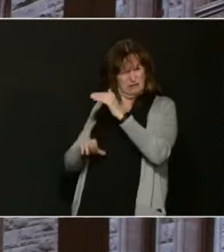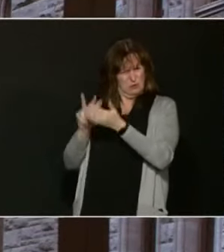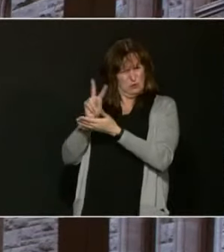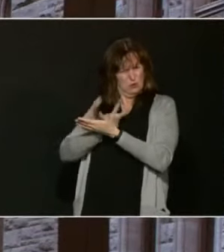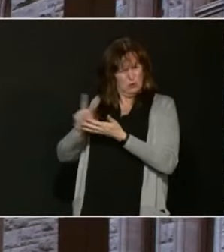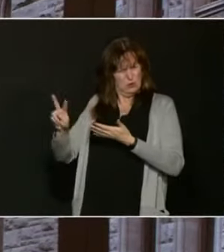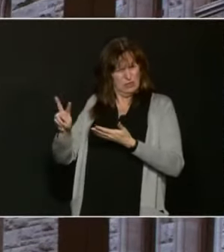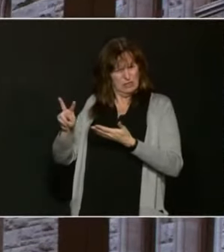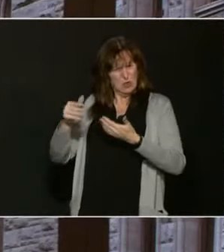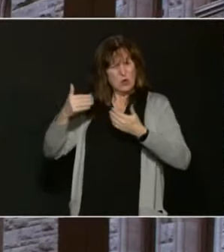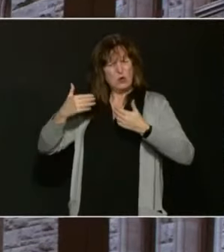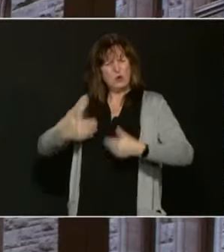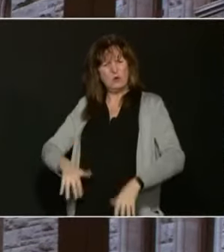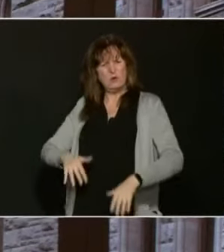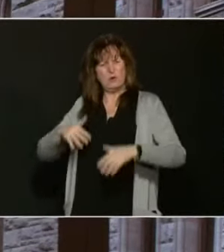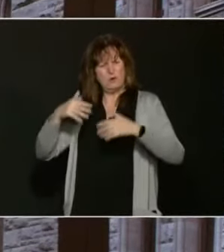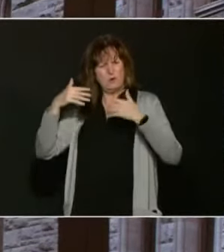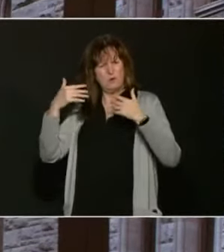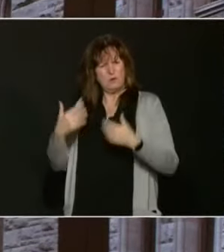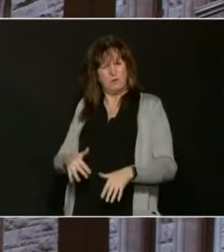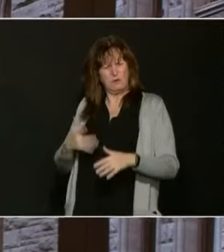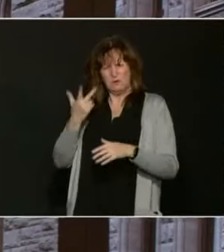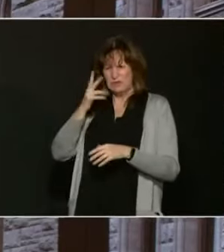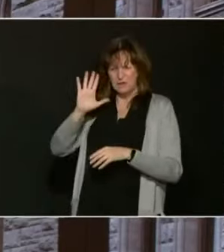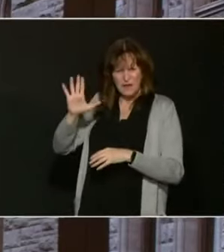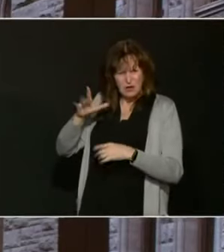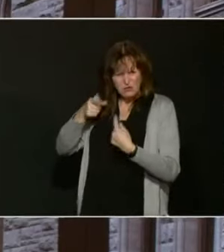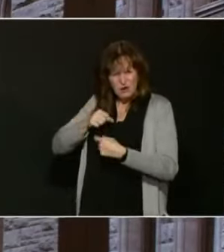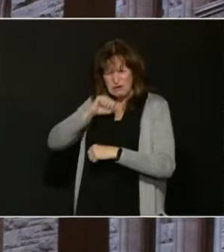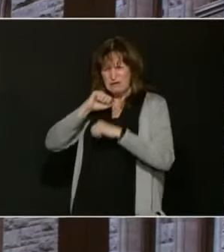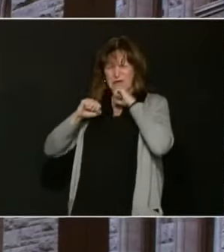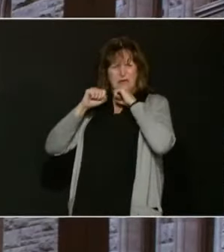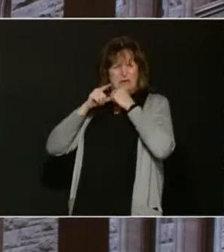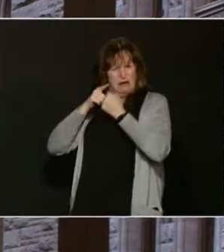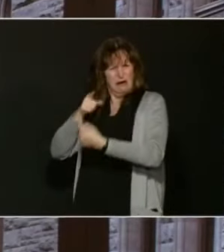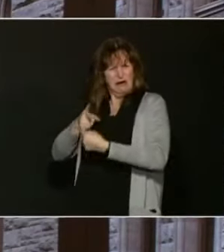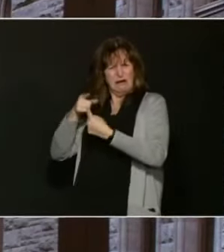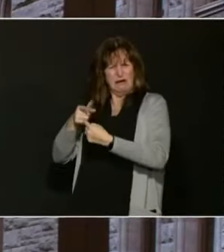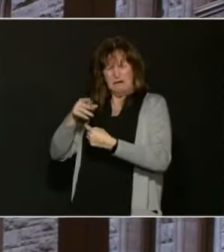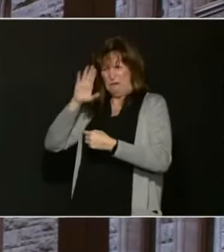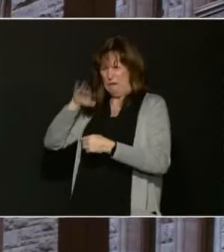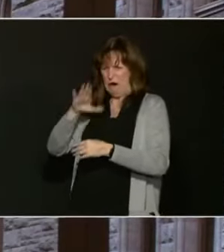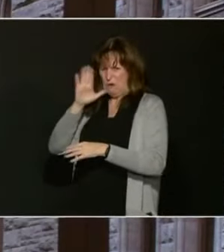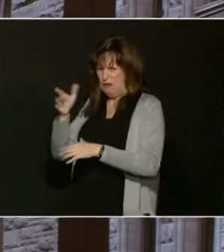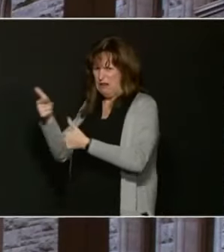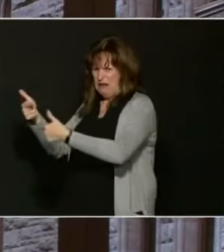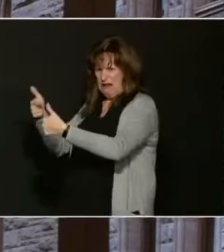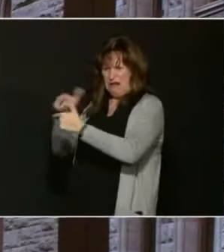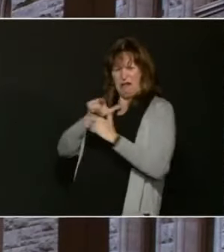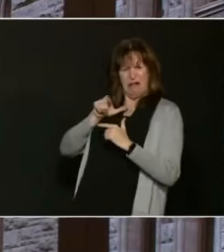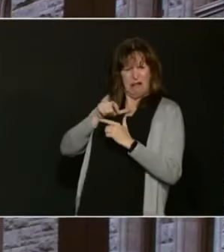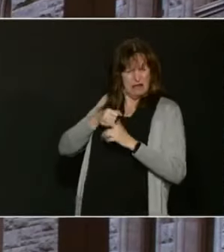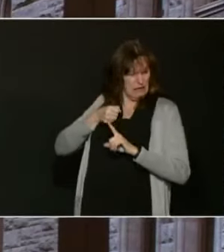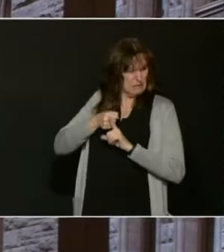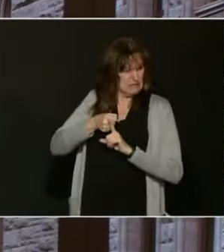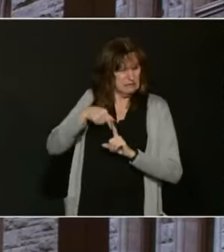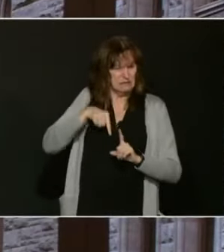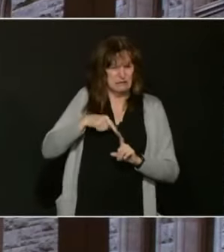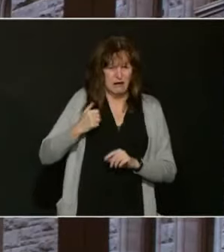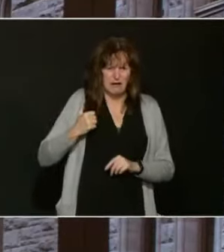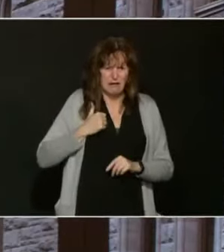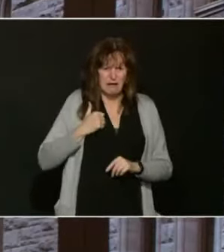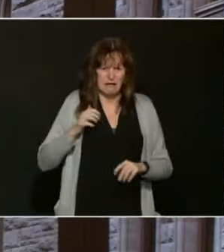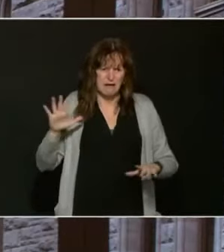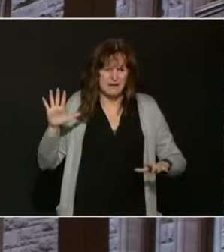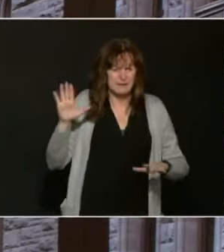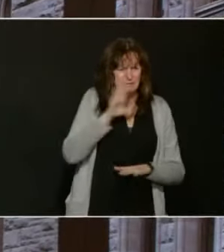and issues they were dealing with. And we knew that was coming our way. And we were looking at and saying, how are we going